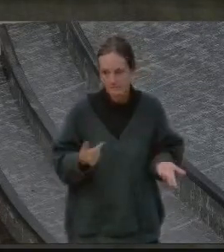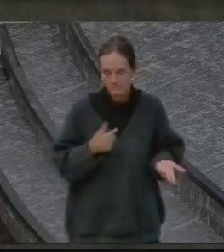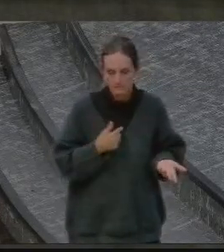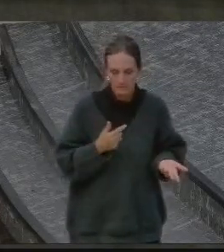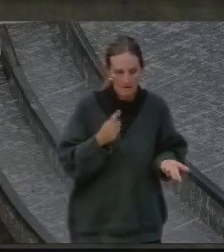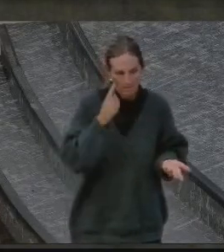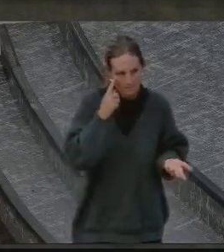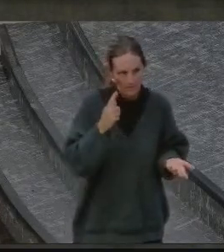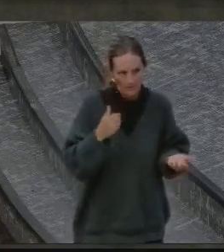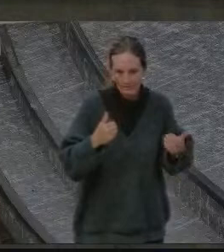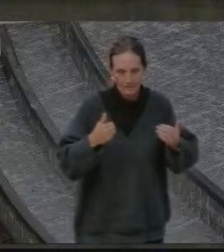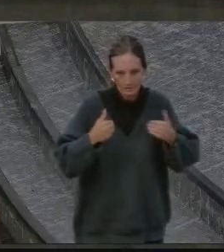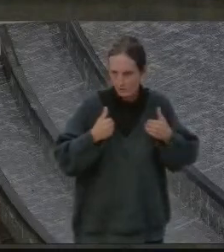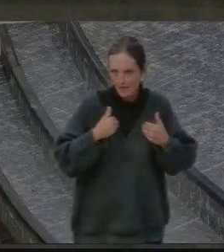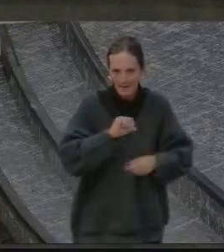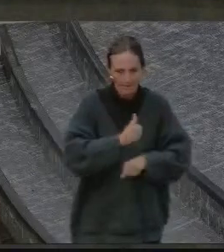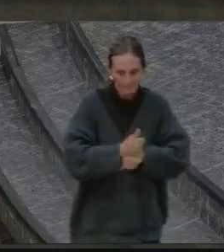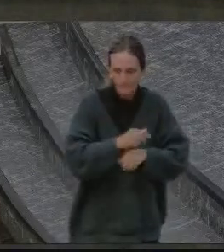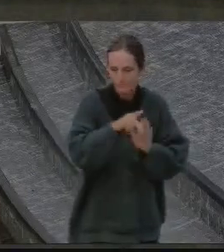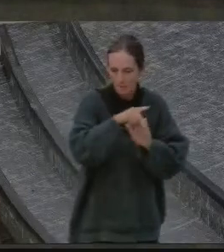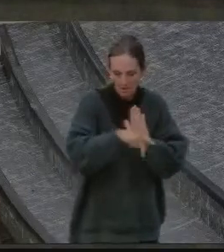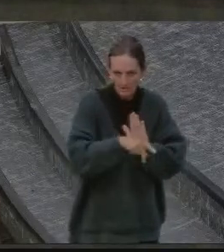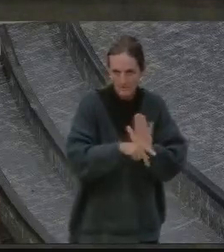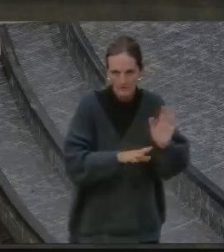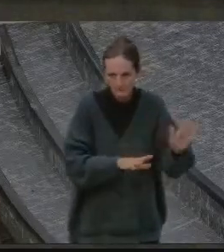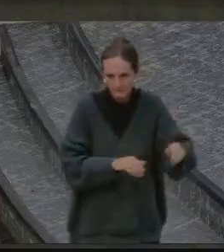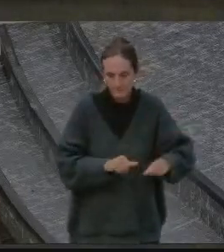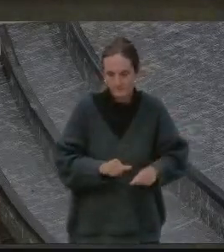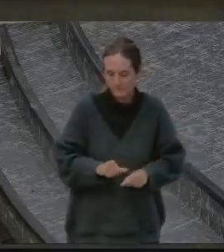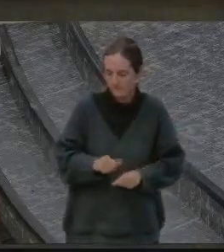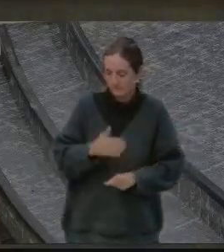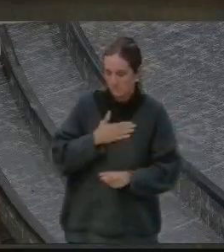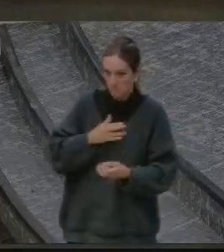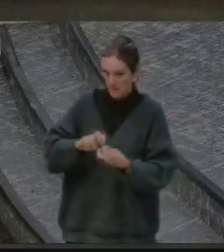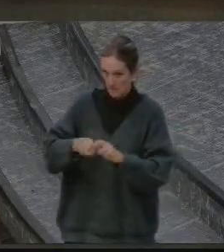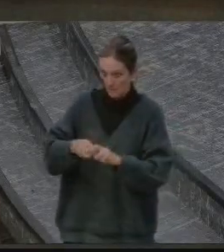having a policy. Well, my issue is that